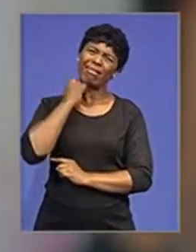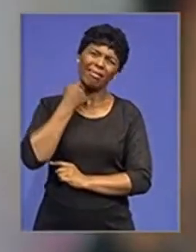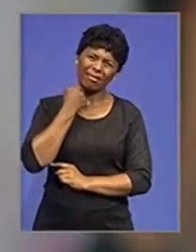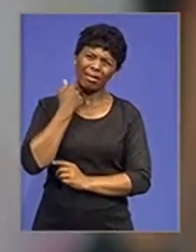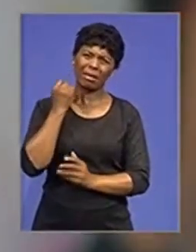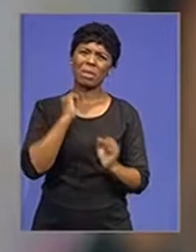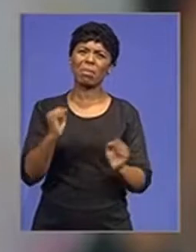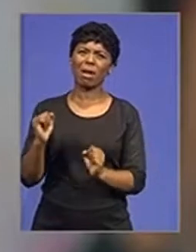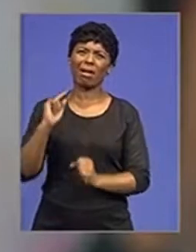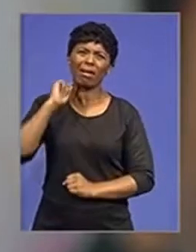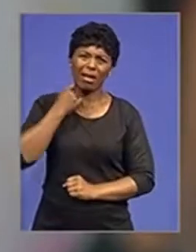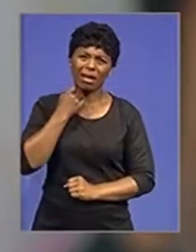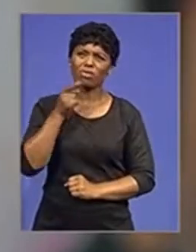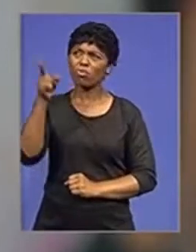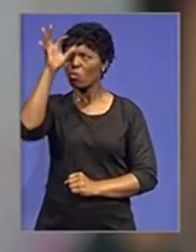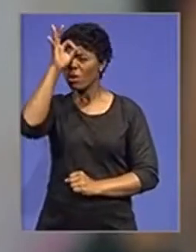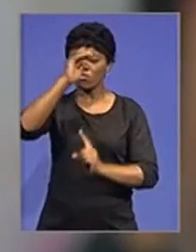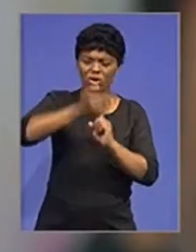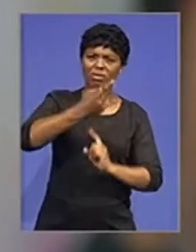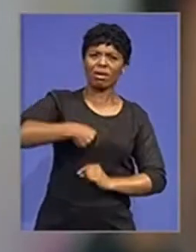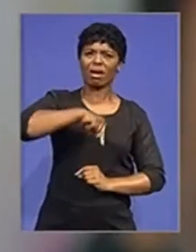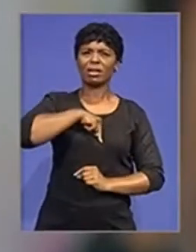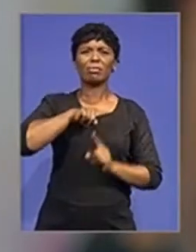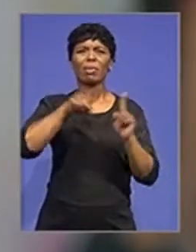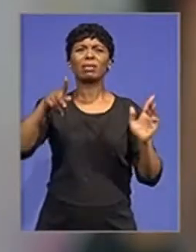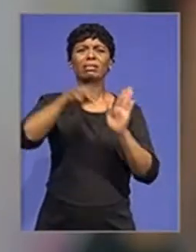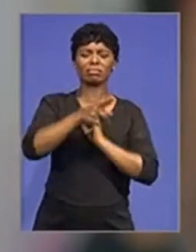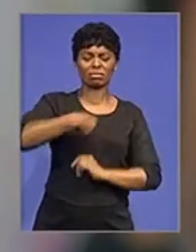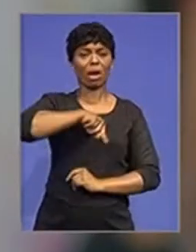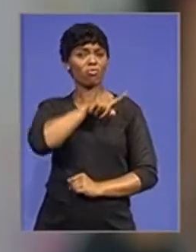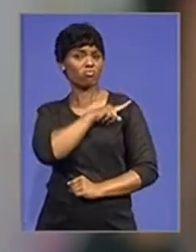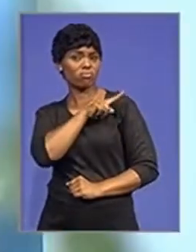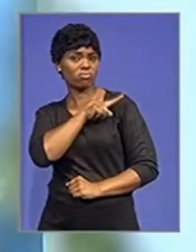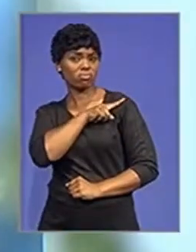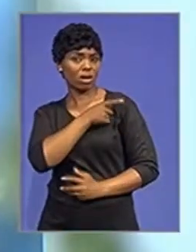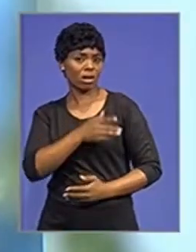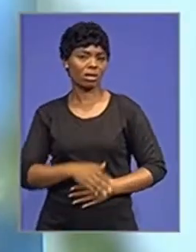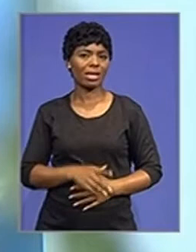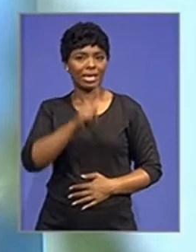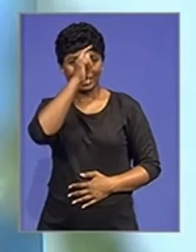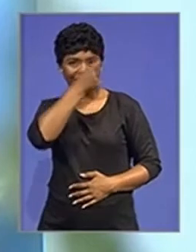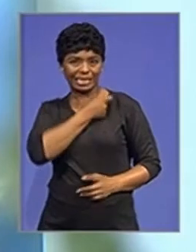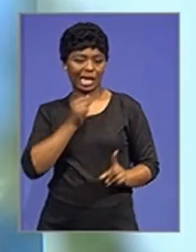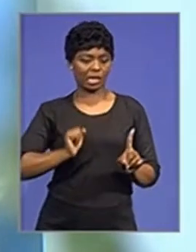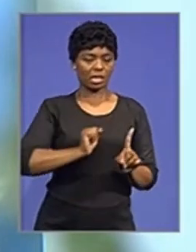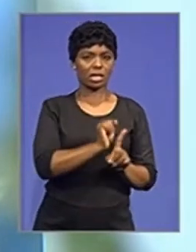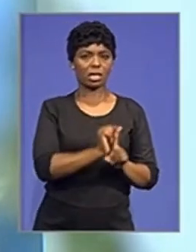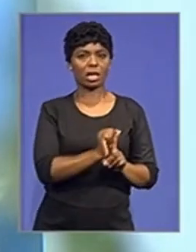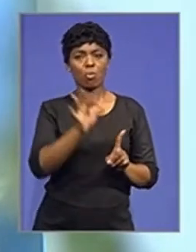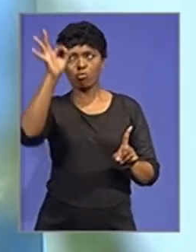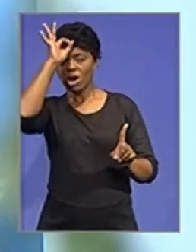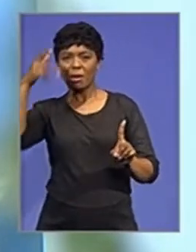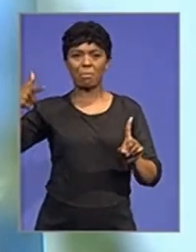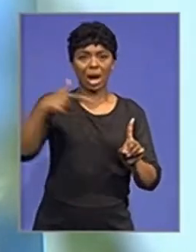You're here to protect us. Why are you killing us? Dikgwedi morago ga go bolawa ga morwa wa gagwe Nathaniel Julies, mmaagwe e